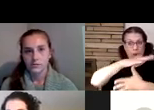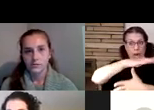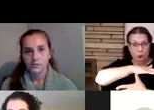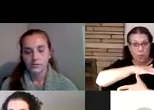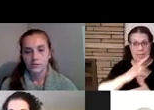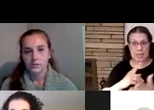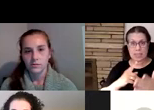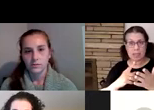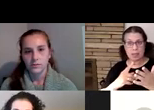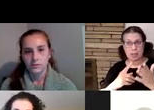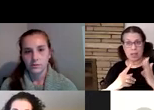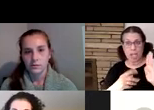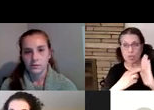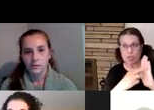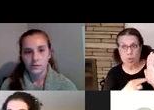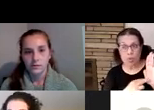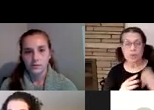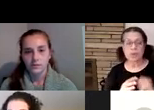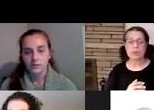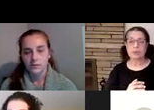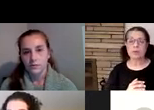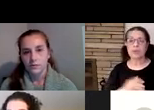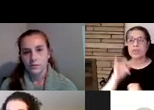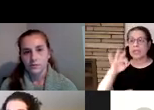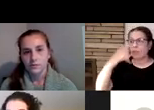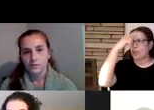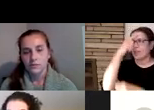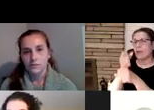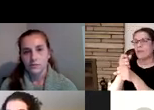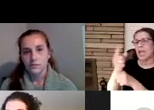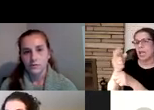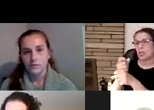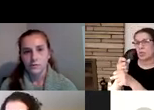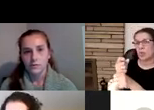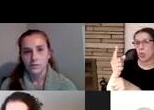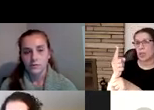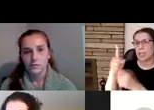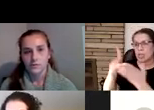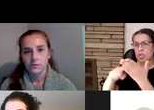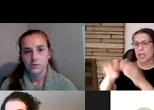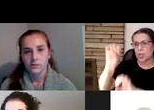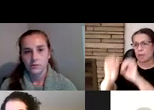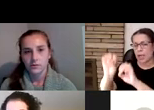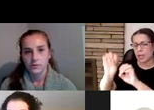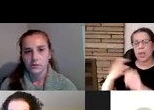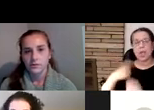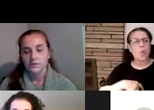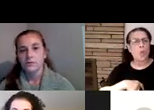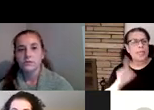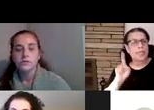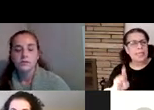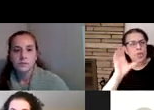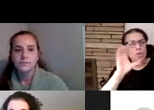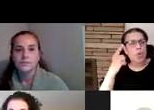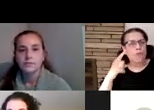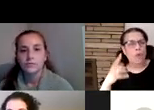sales locations? When we think about annually evaluating our network, what should we be looking for? What should we be taking